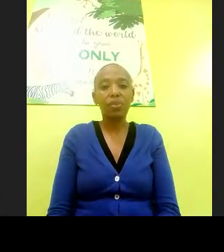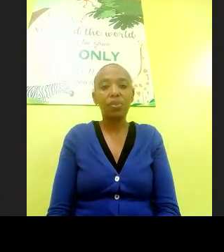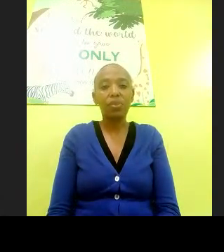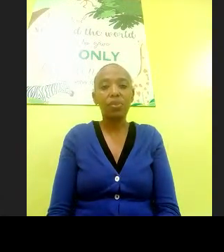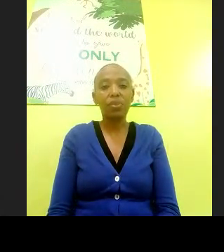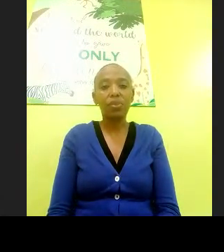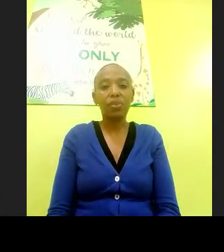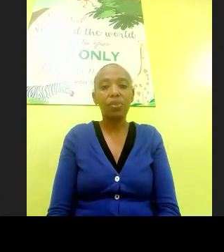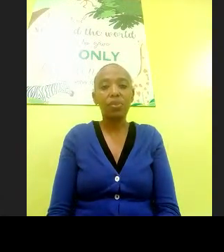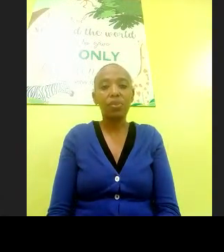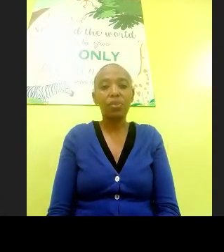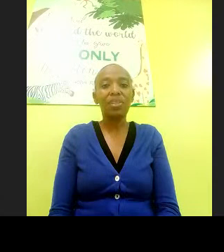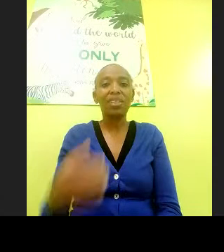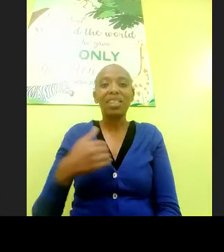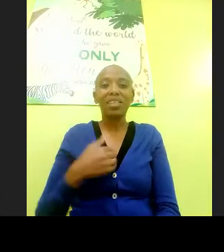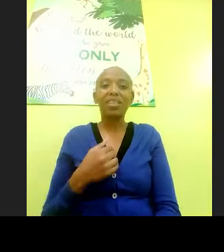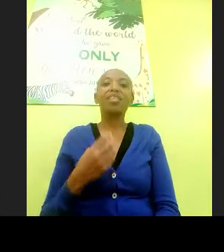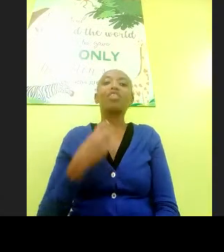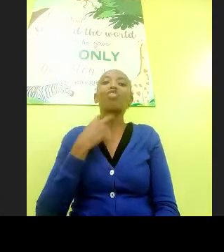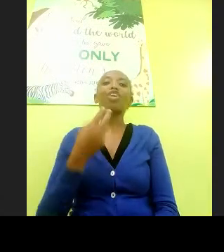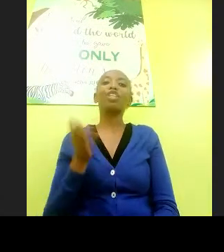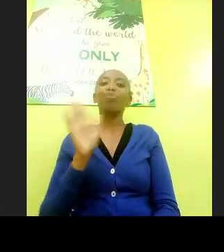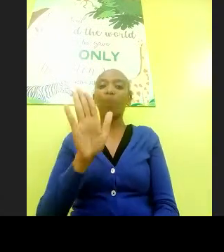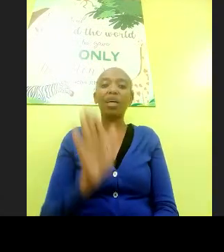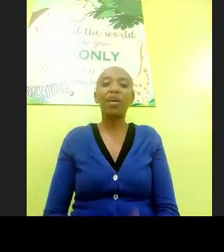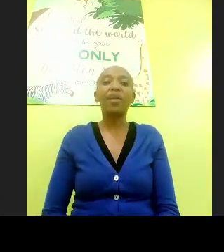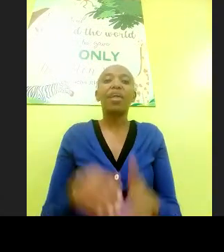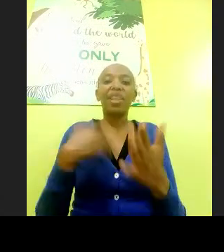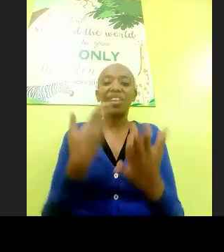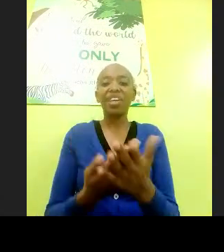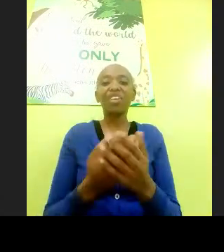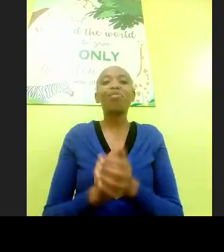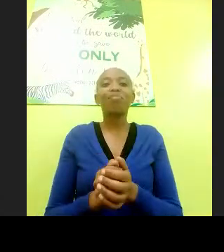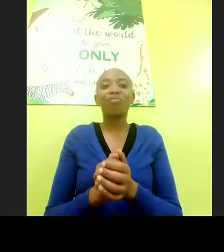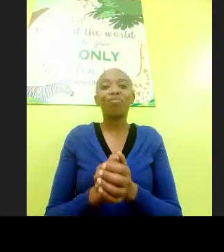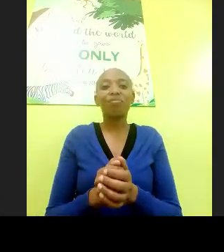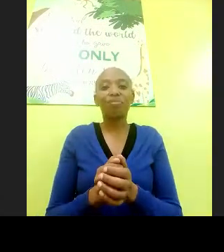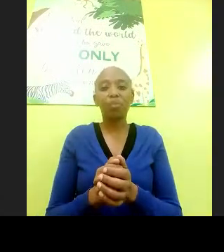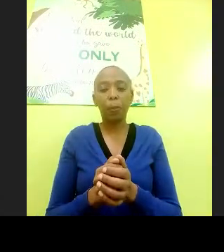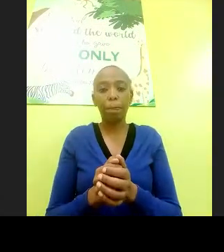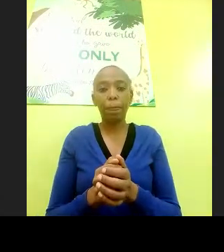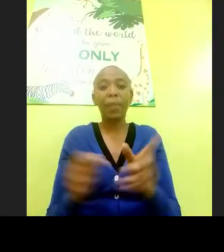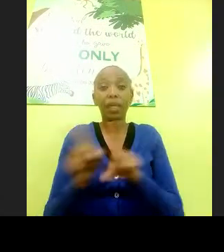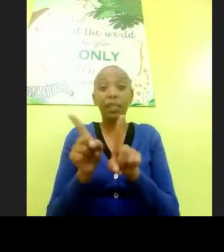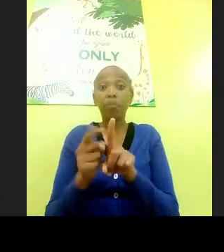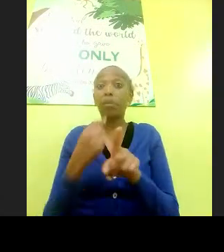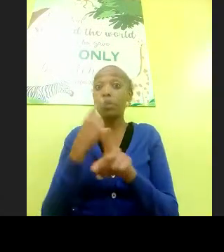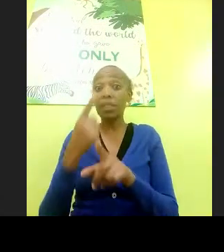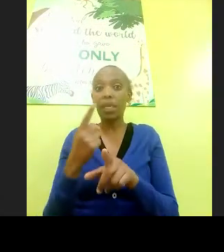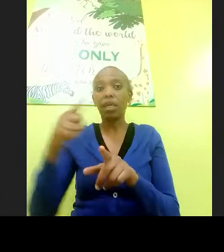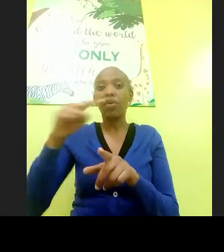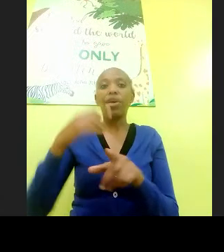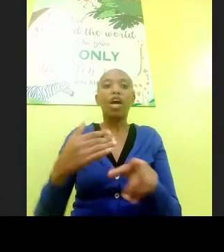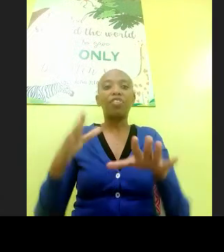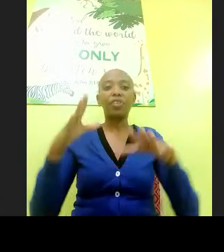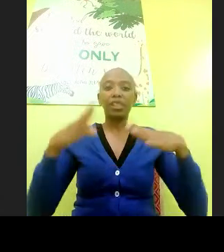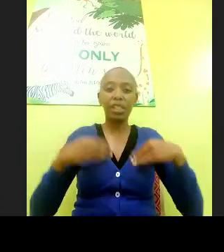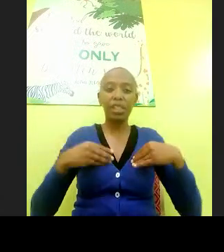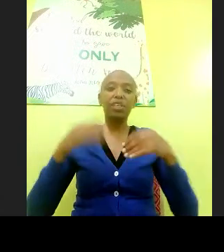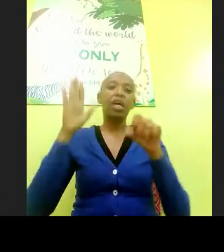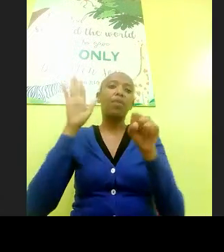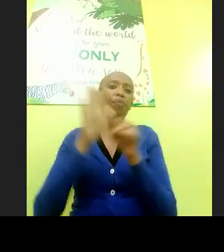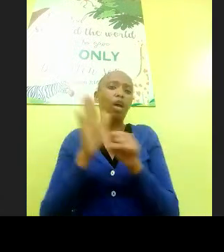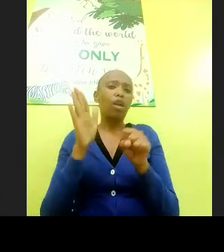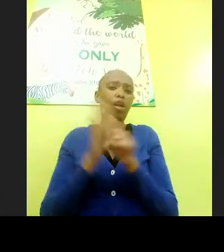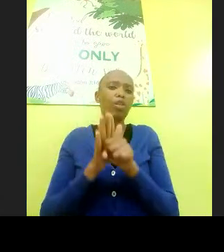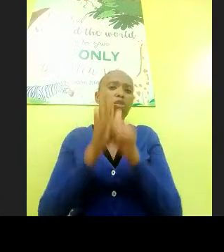I'm getting some echo. Okay, thank you. Like I was saying, we have received a lot of backlash that